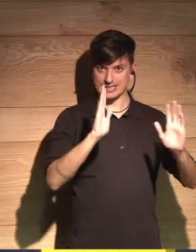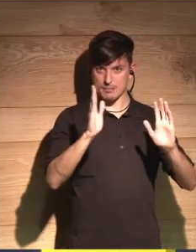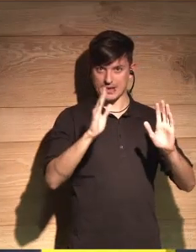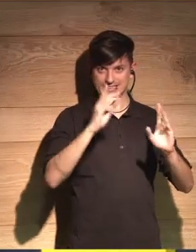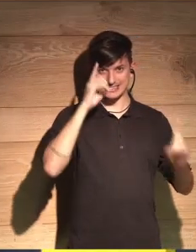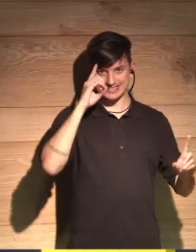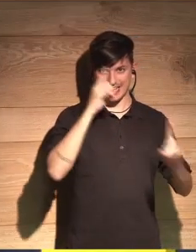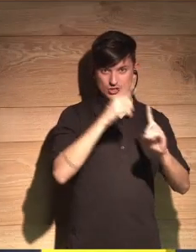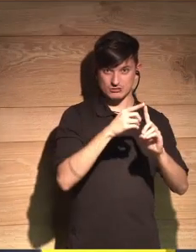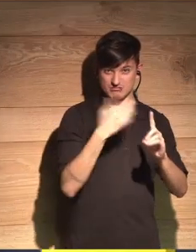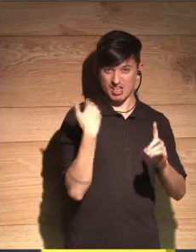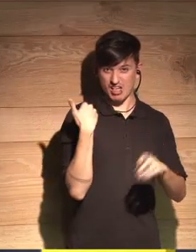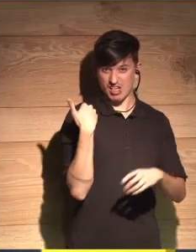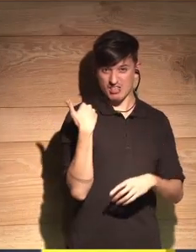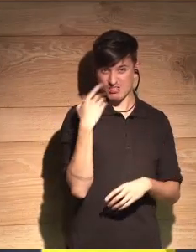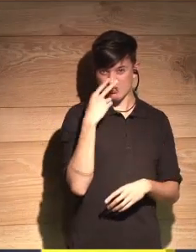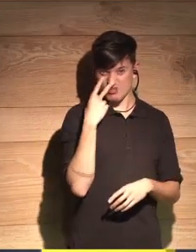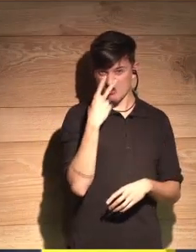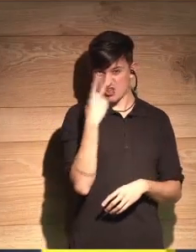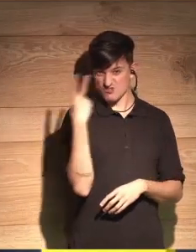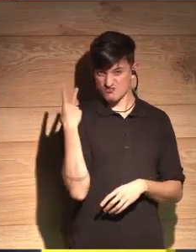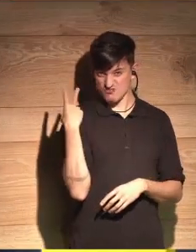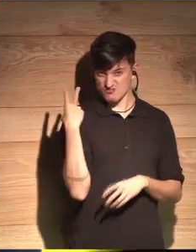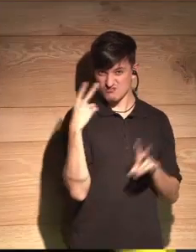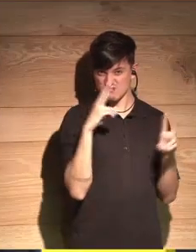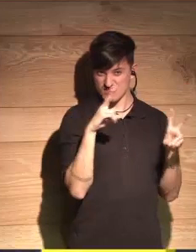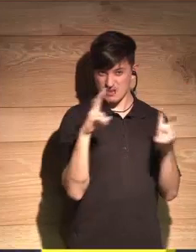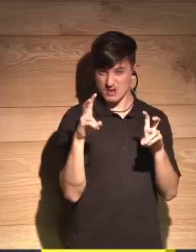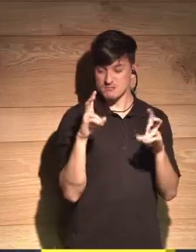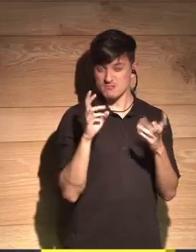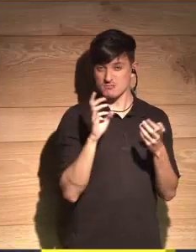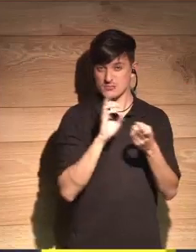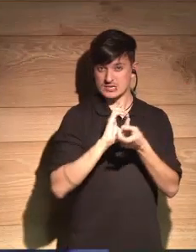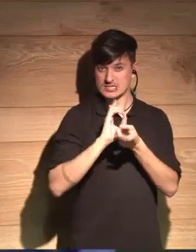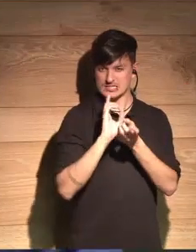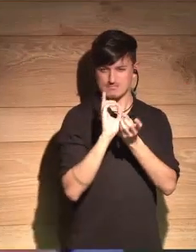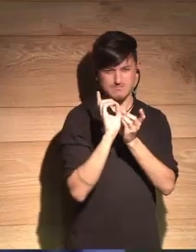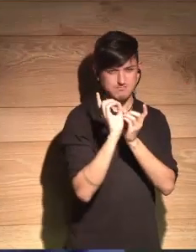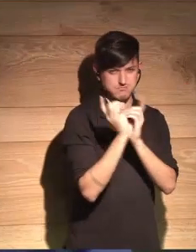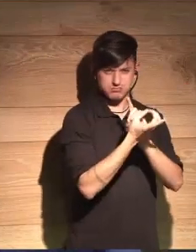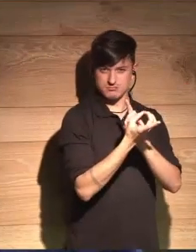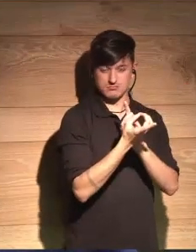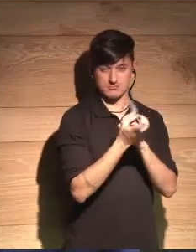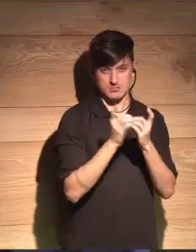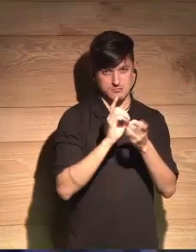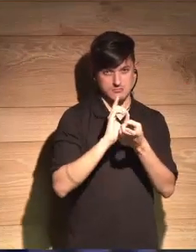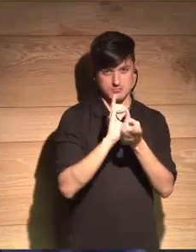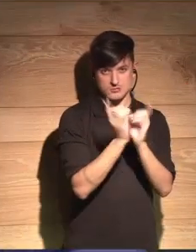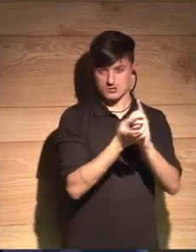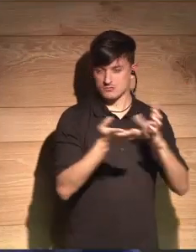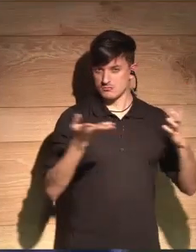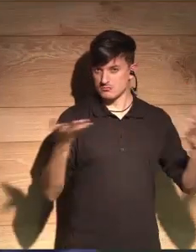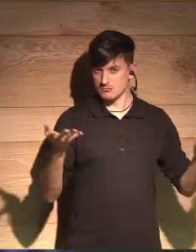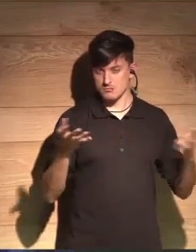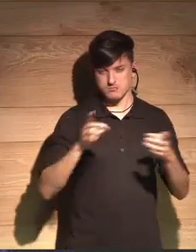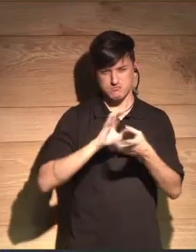during this new era of Telos, the one that we started 2 years ago with